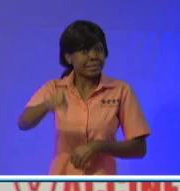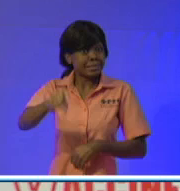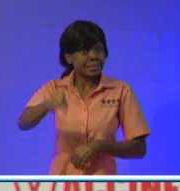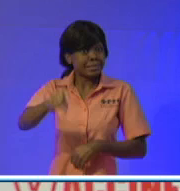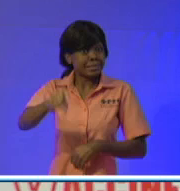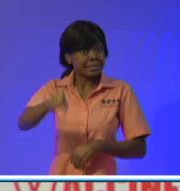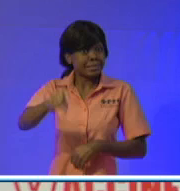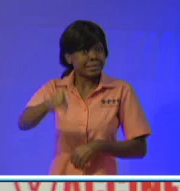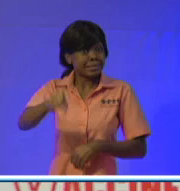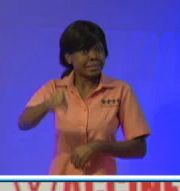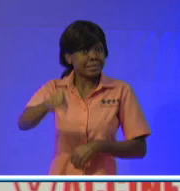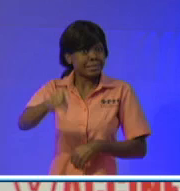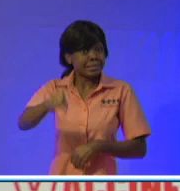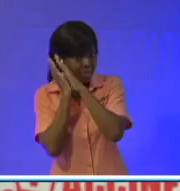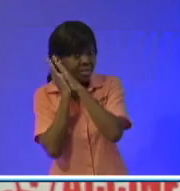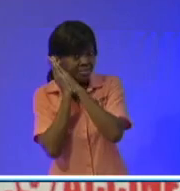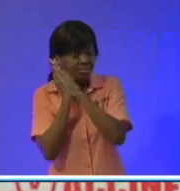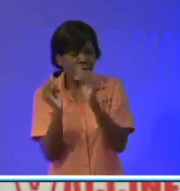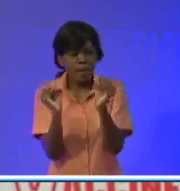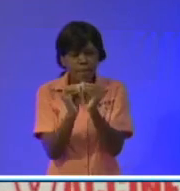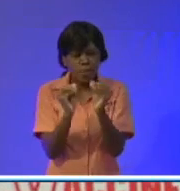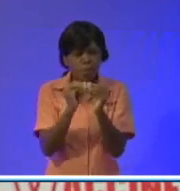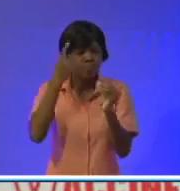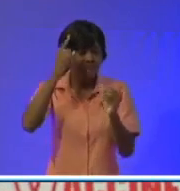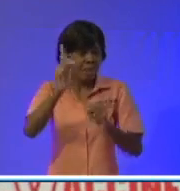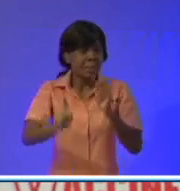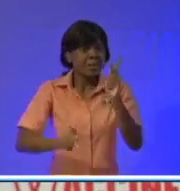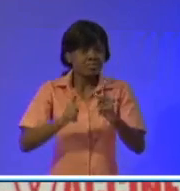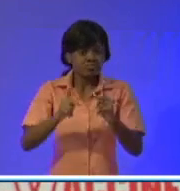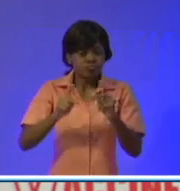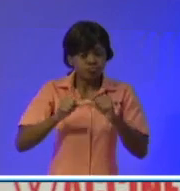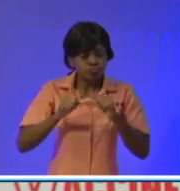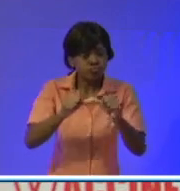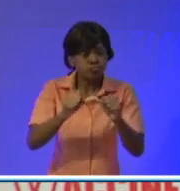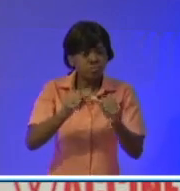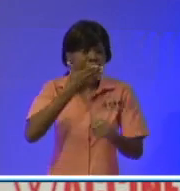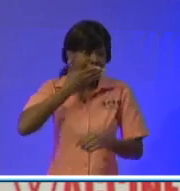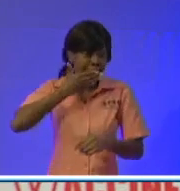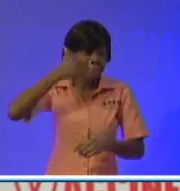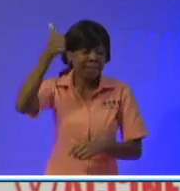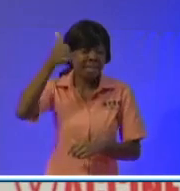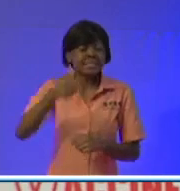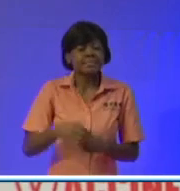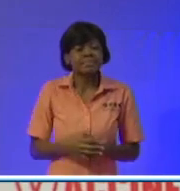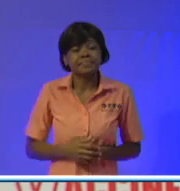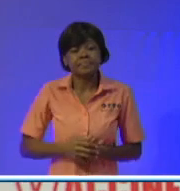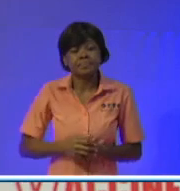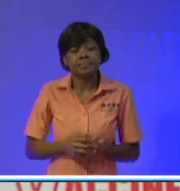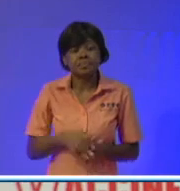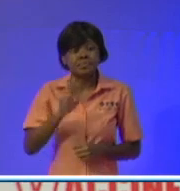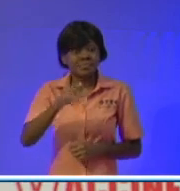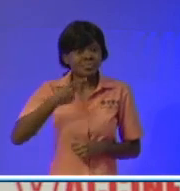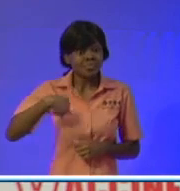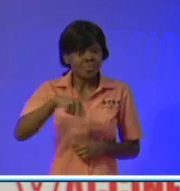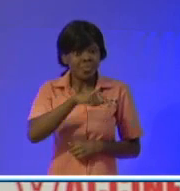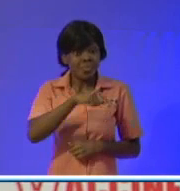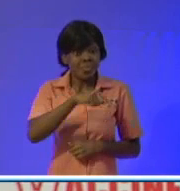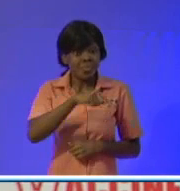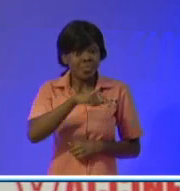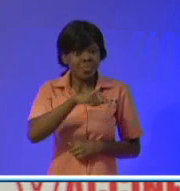to be increased by an additional 154. So we are going to take our step-down facilities up to